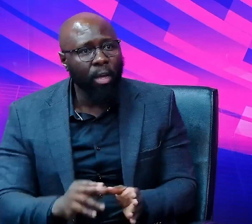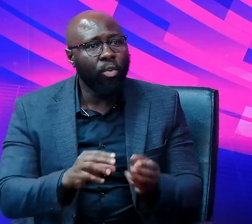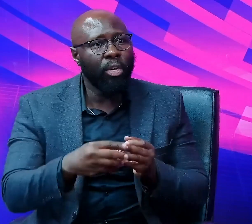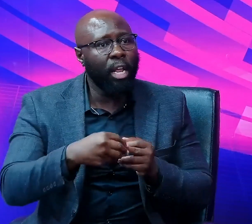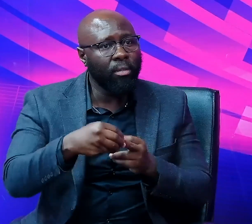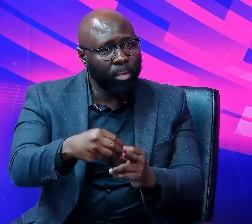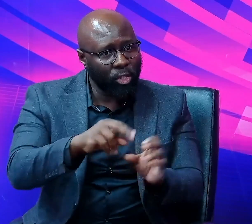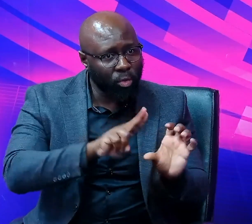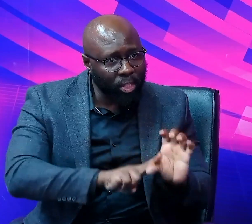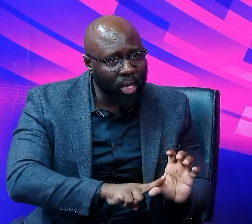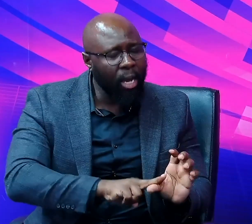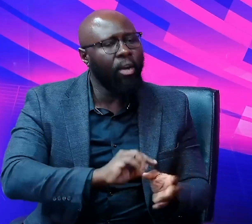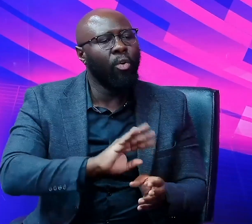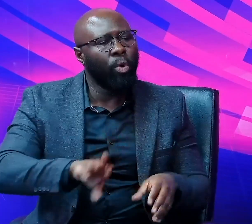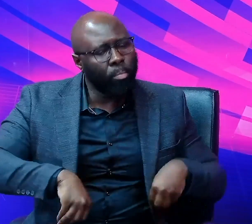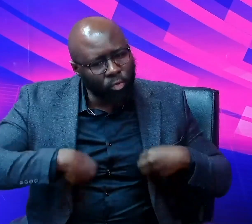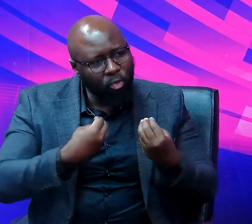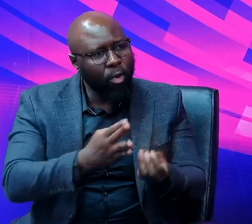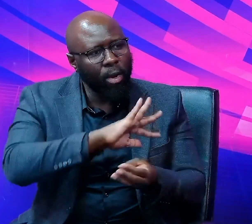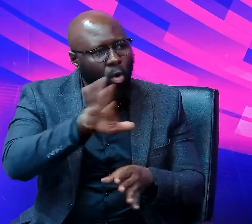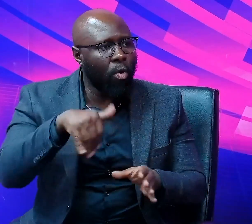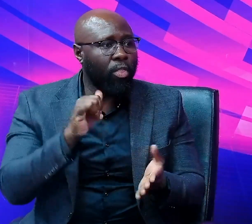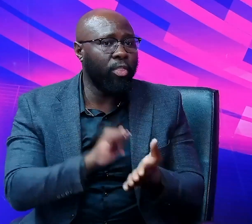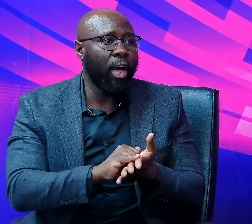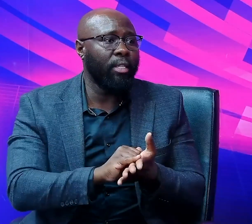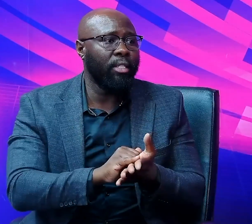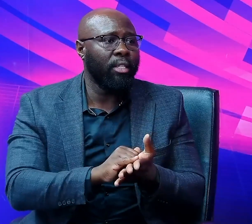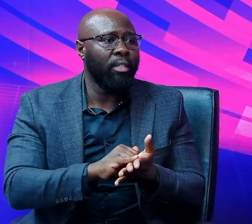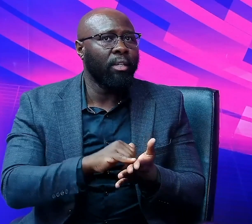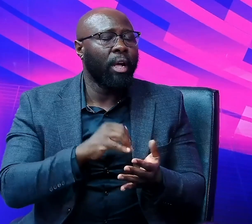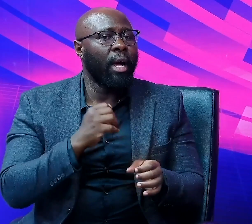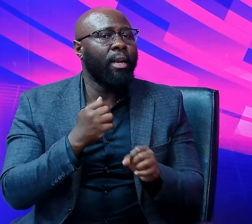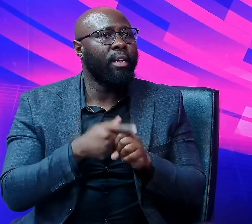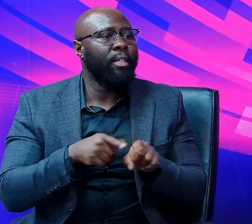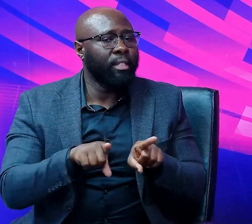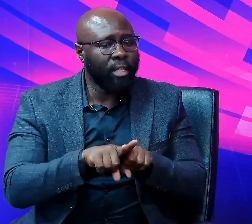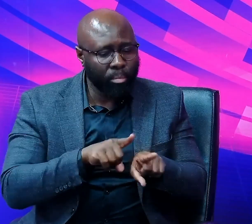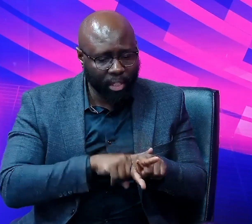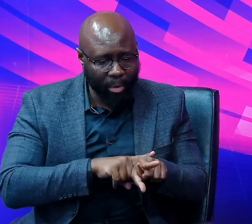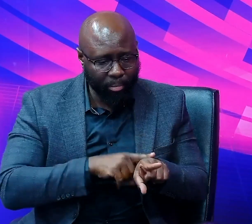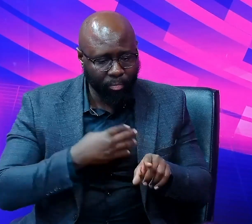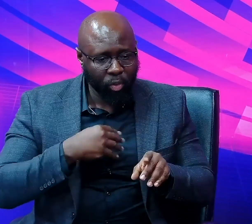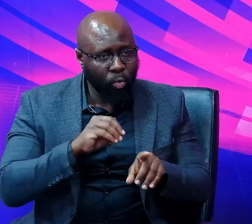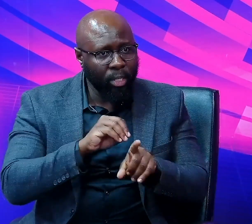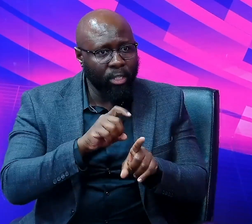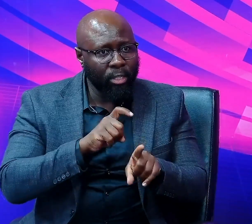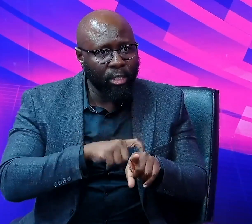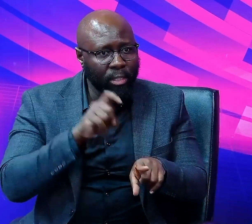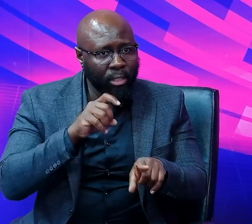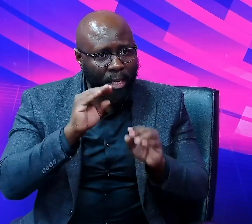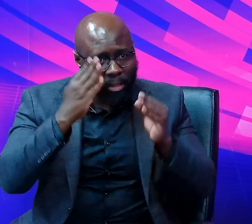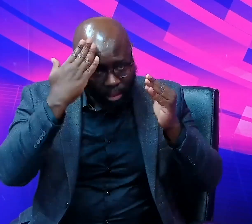reader, we have softwares, we have special chairs. So we have all that. At the same